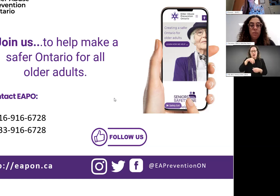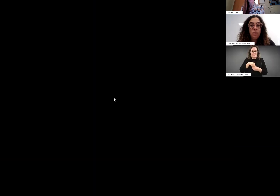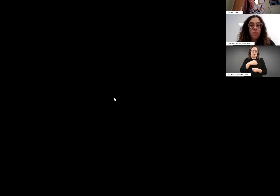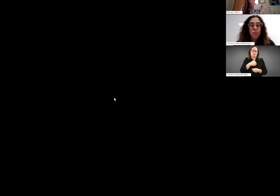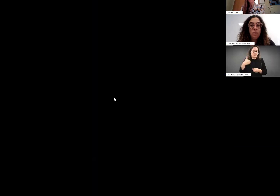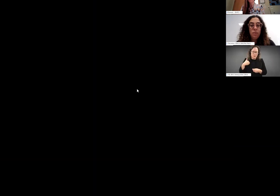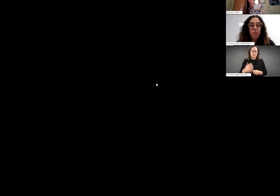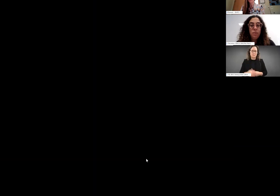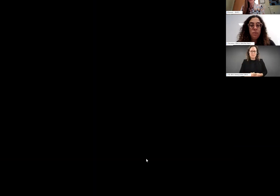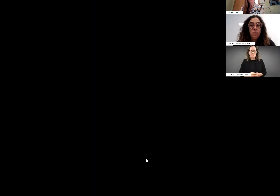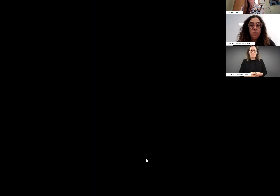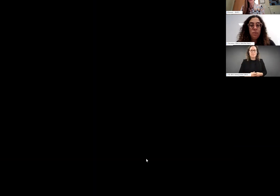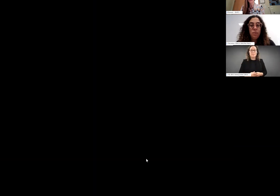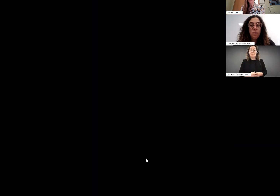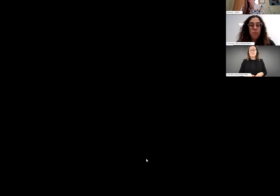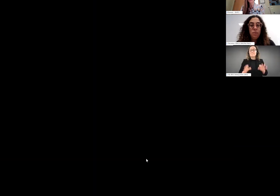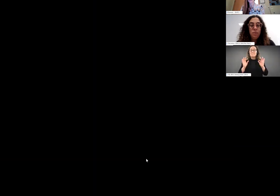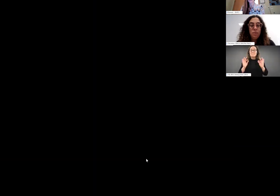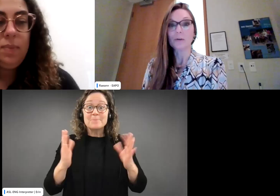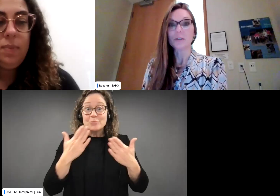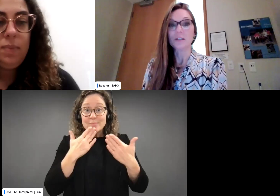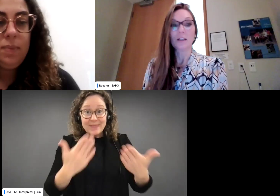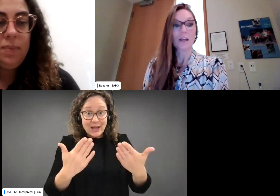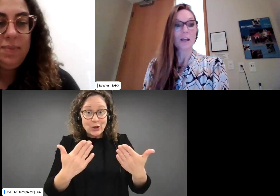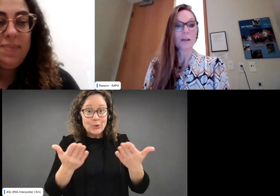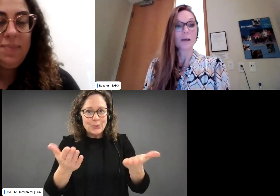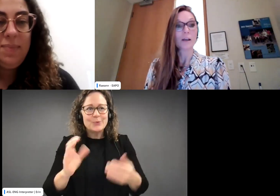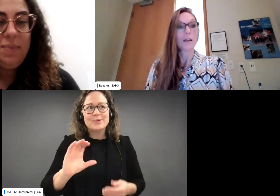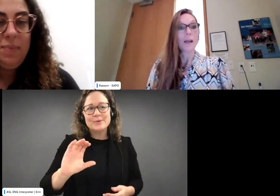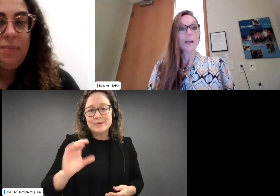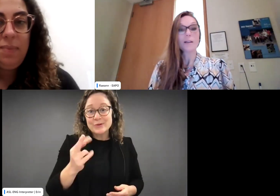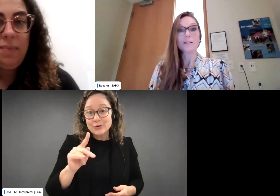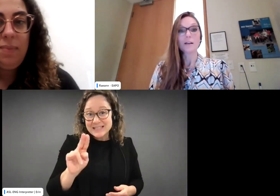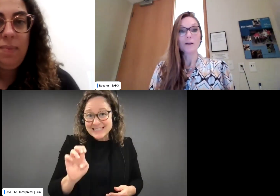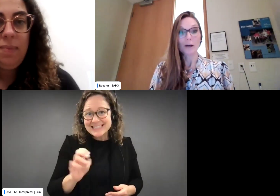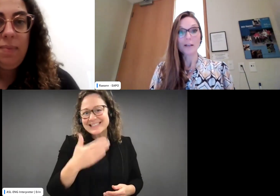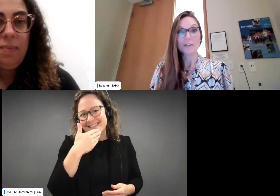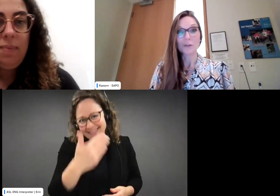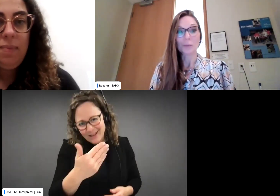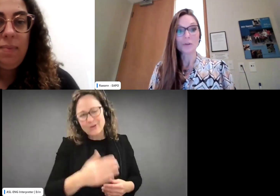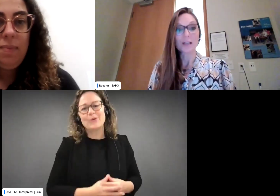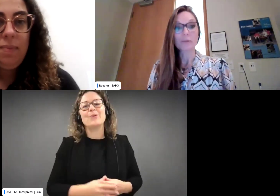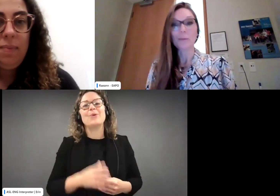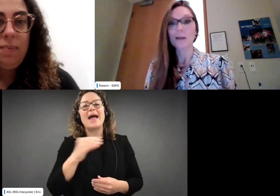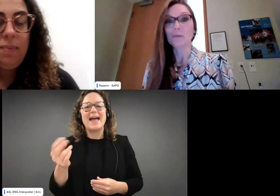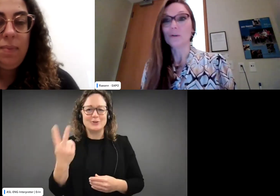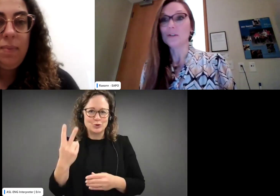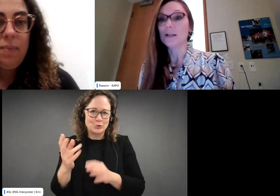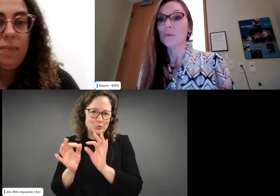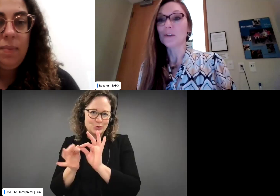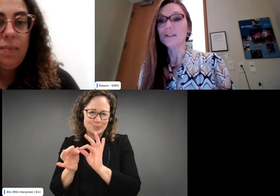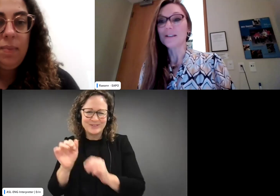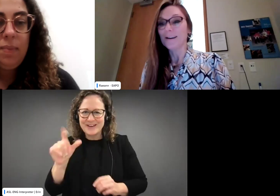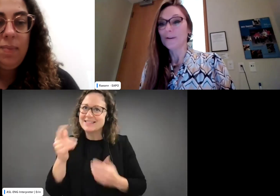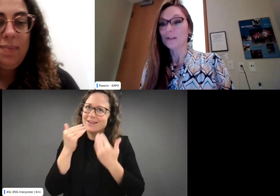region. So thank you again, Christine and our ASL interpreters, and for everybody for